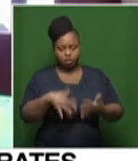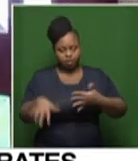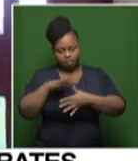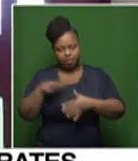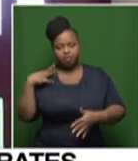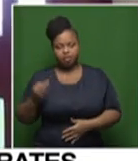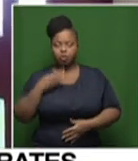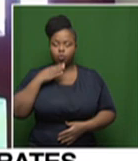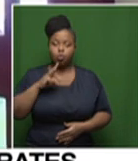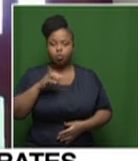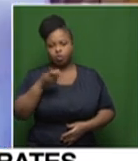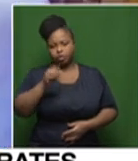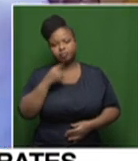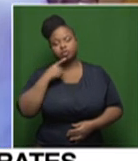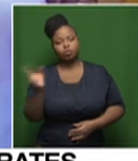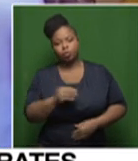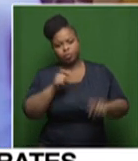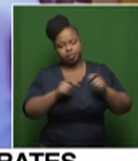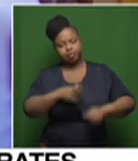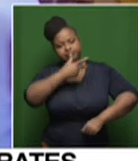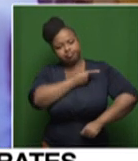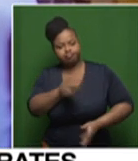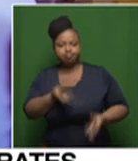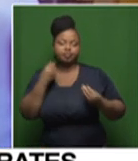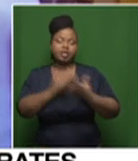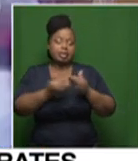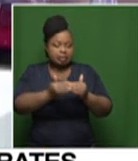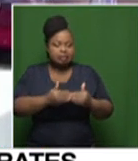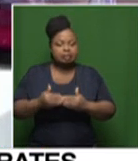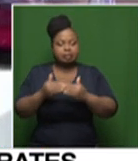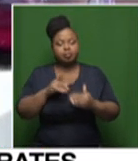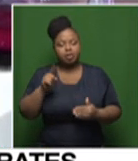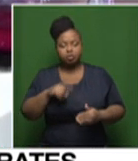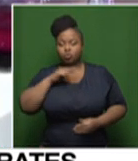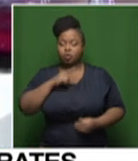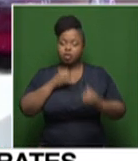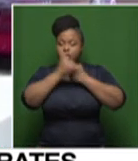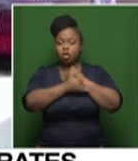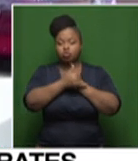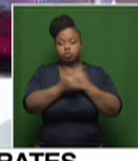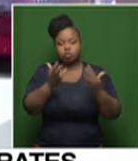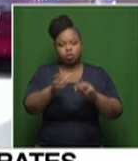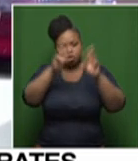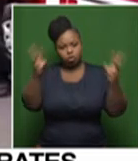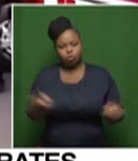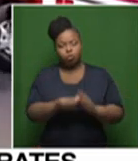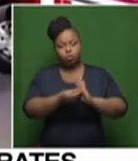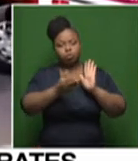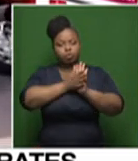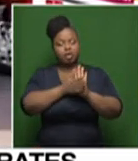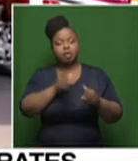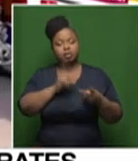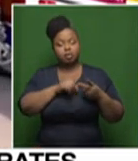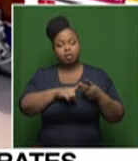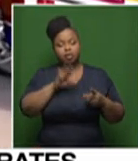Narendra Modi urged all citizens to be vaccinated and exercise caution as the country set a global record for new